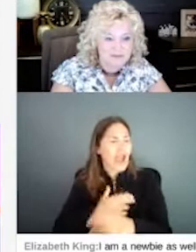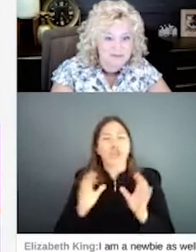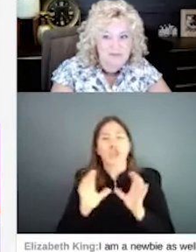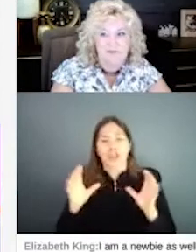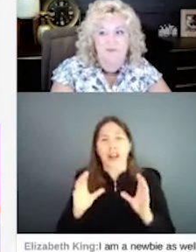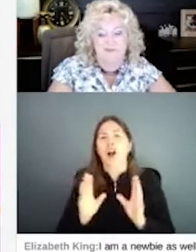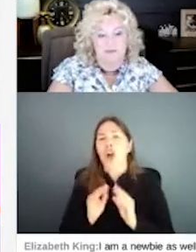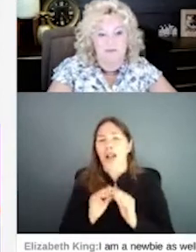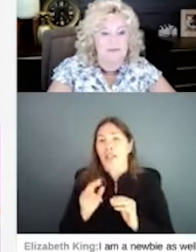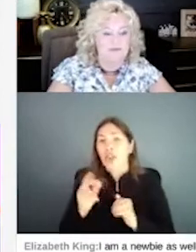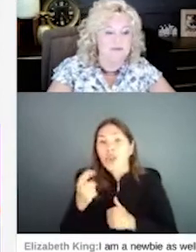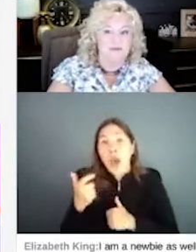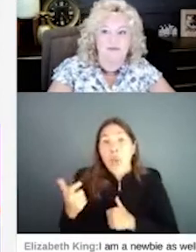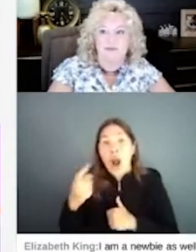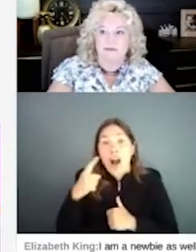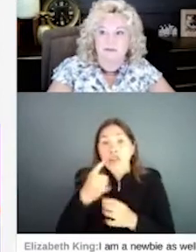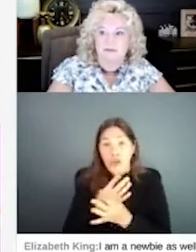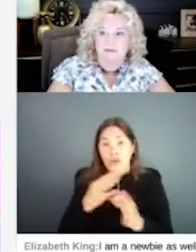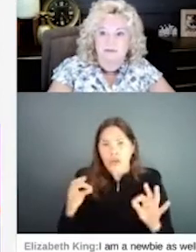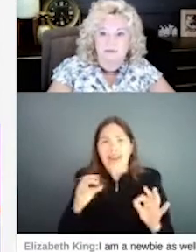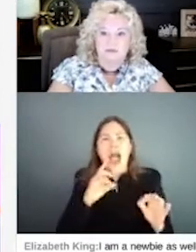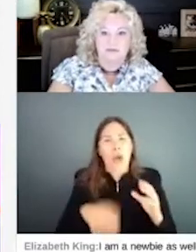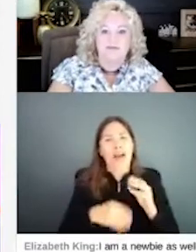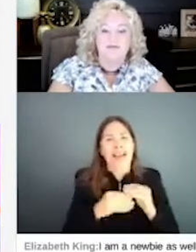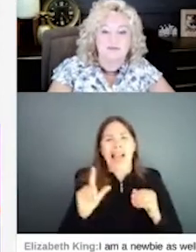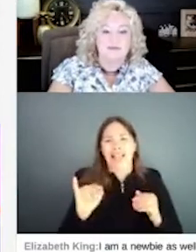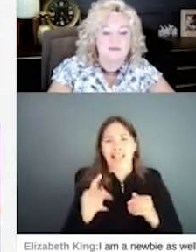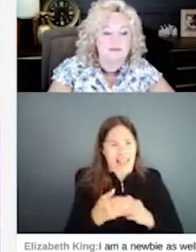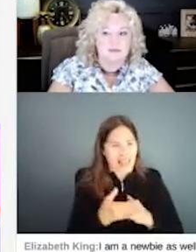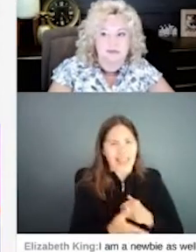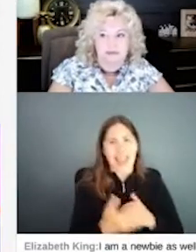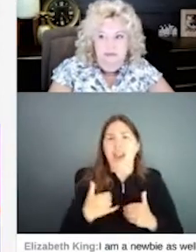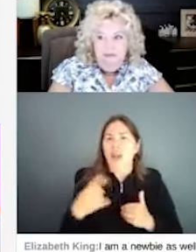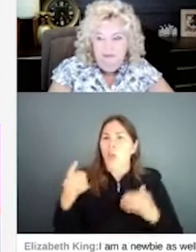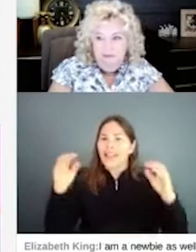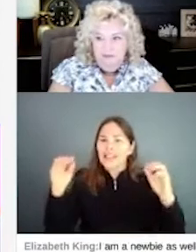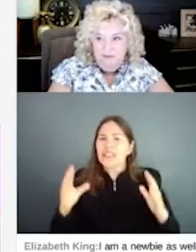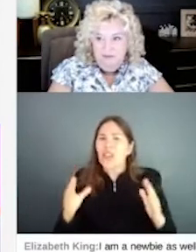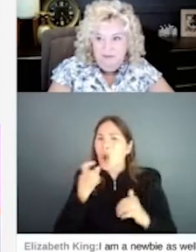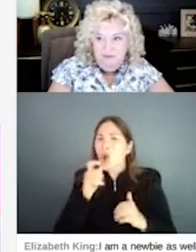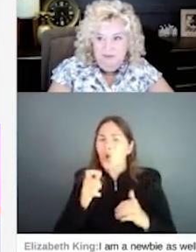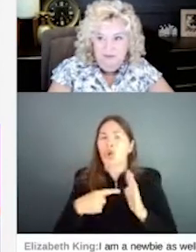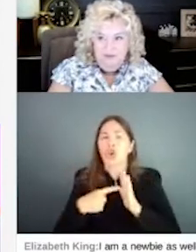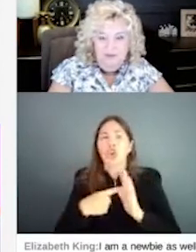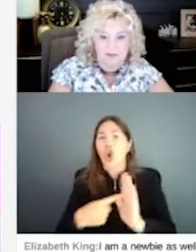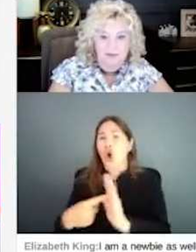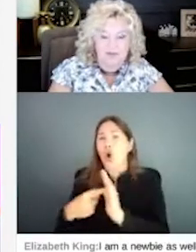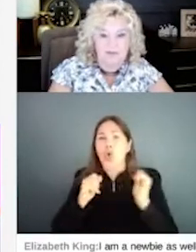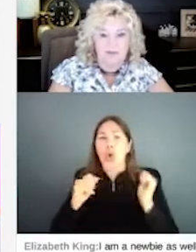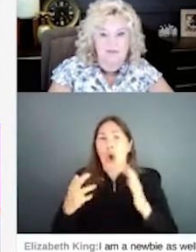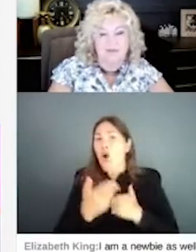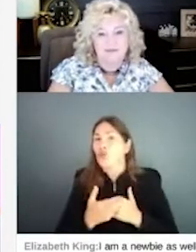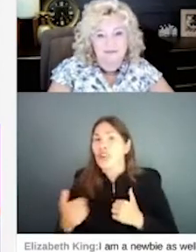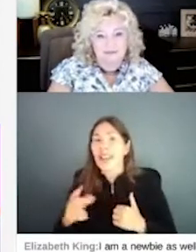that you can watch for free. And I'll link to it in the chat. There's a teacher who showed all of her resources, and she